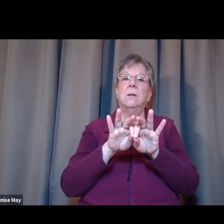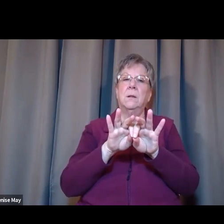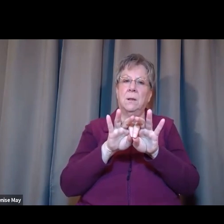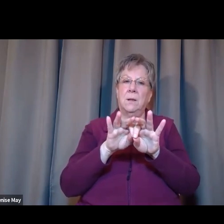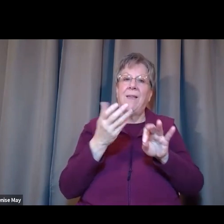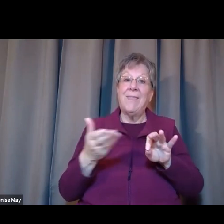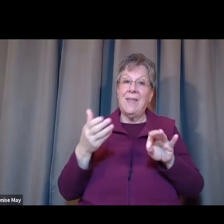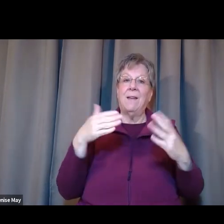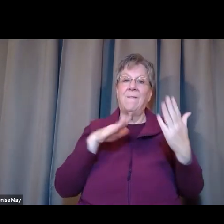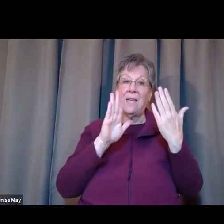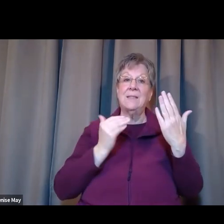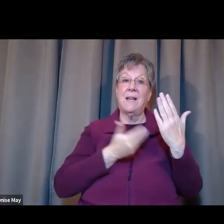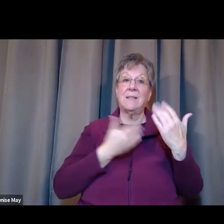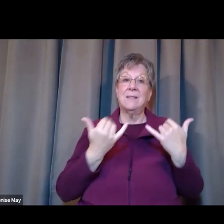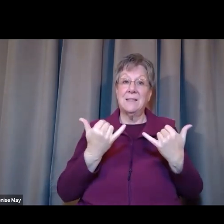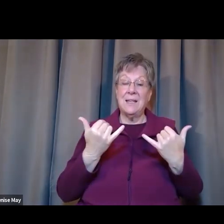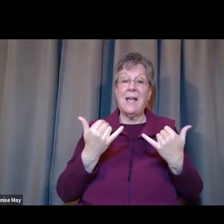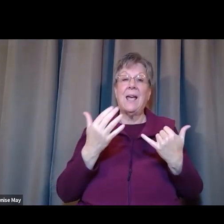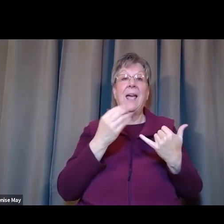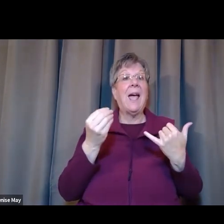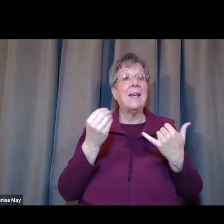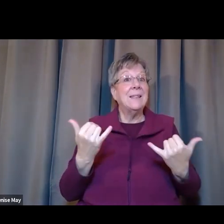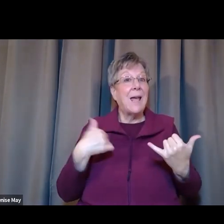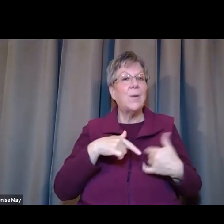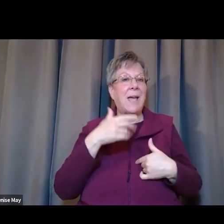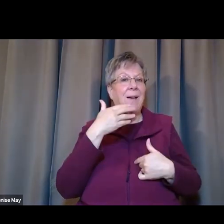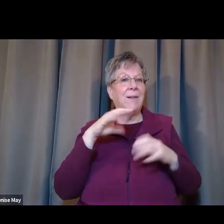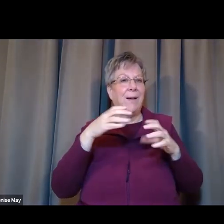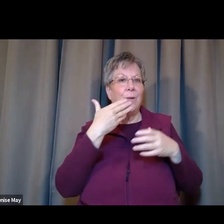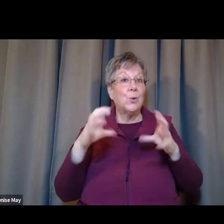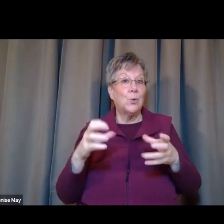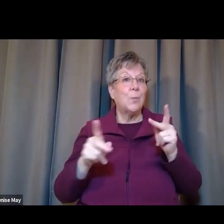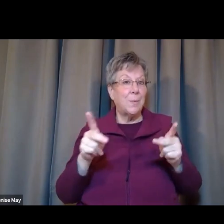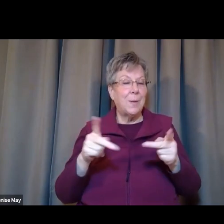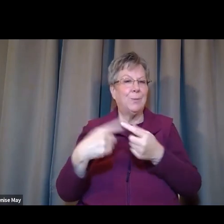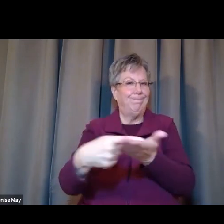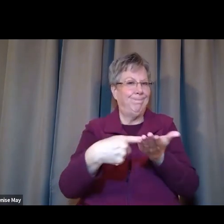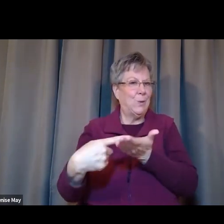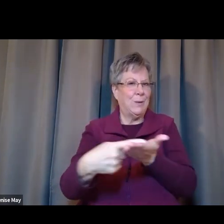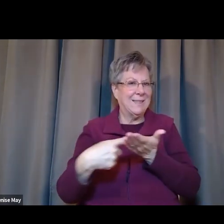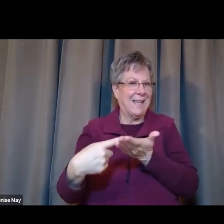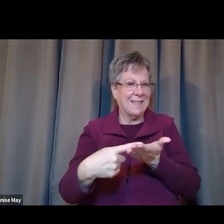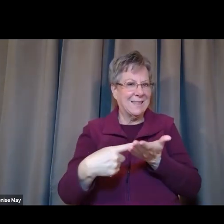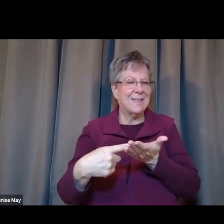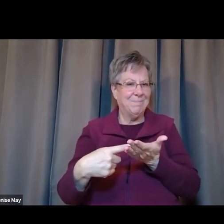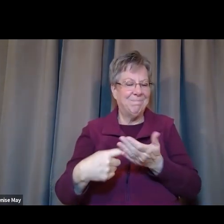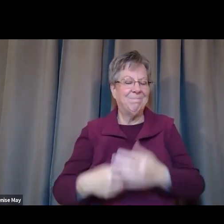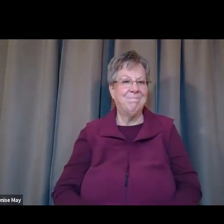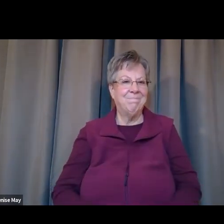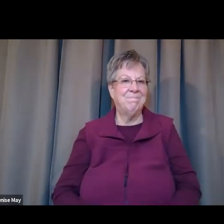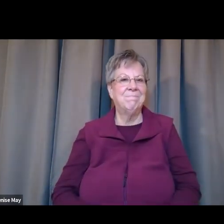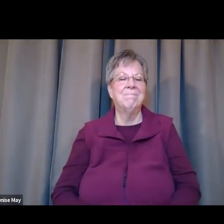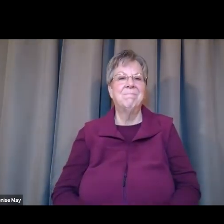today, and no better group of experts to discuss it than the panel we have at tonight's inaugural Constitution Day Mansfield